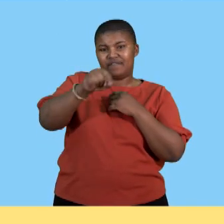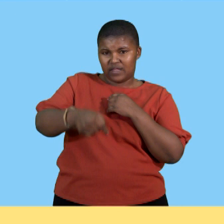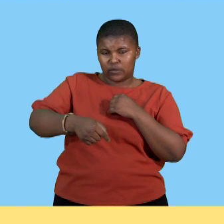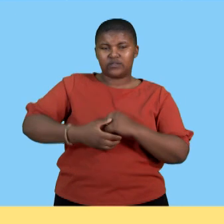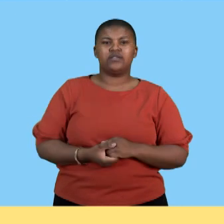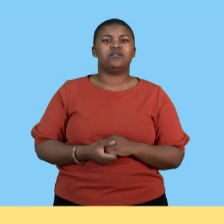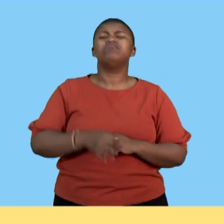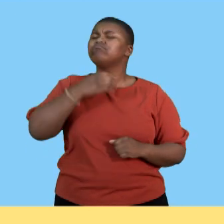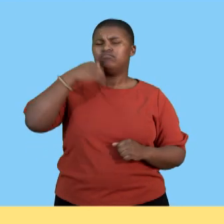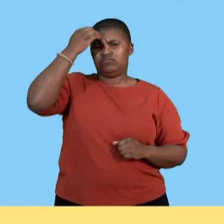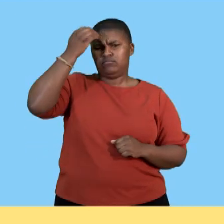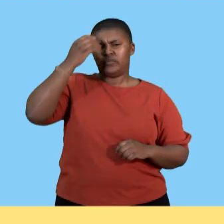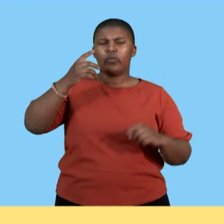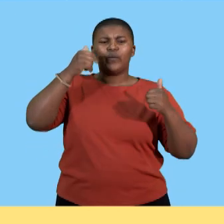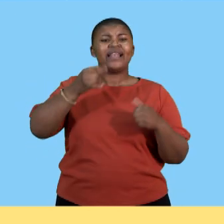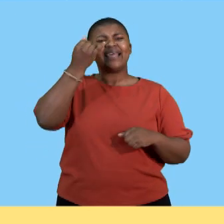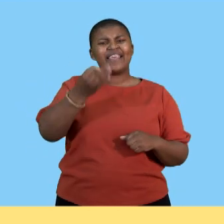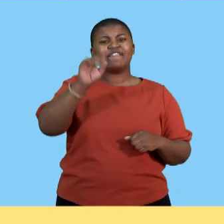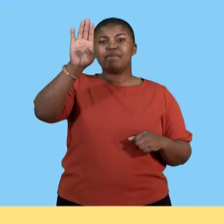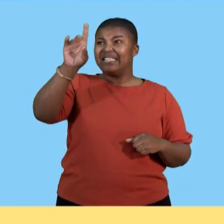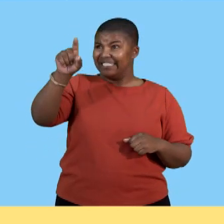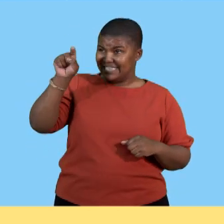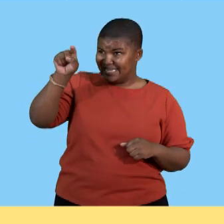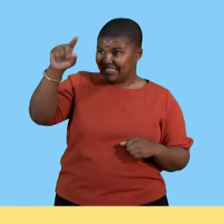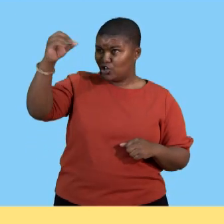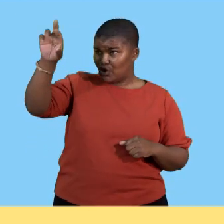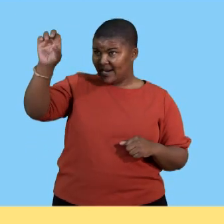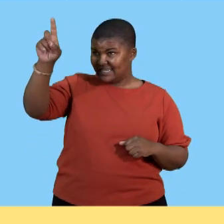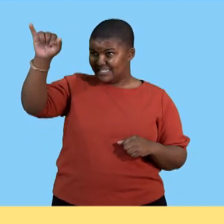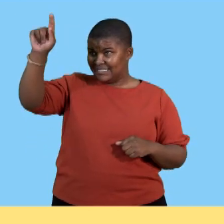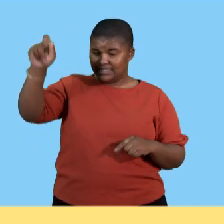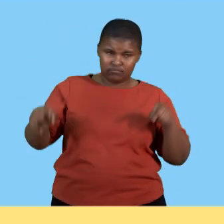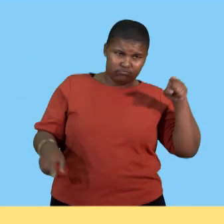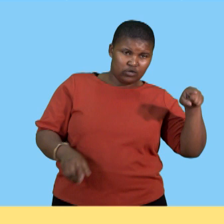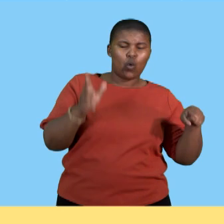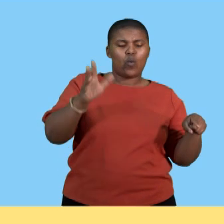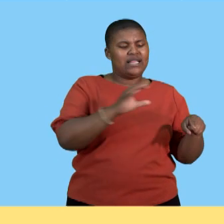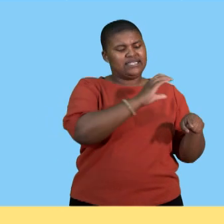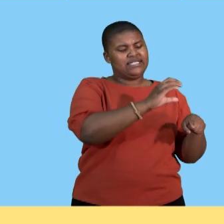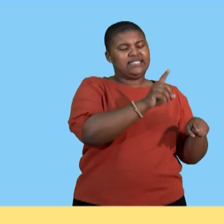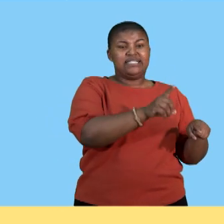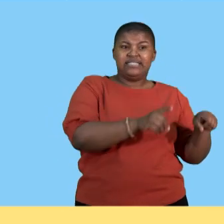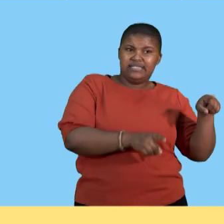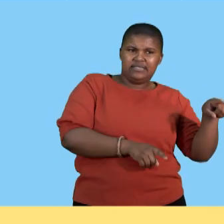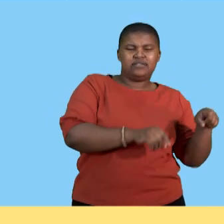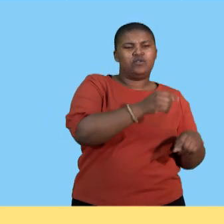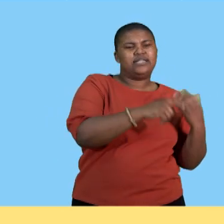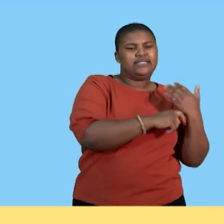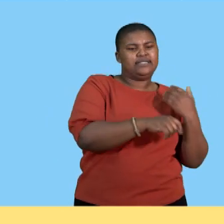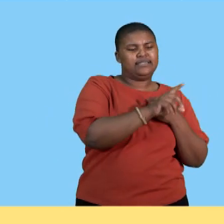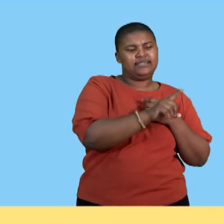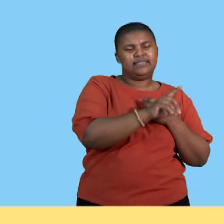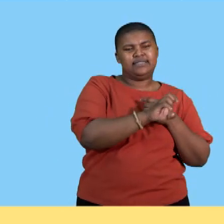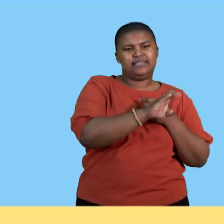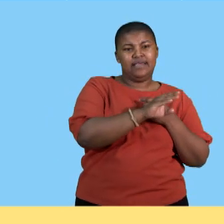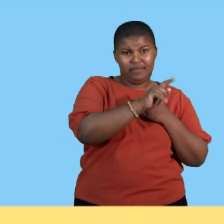235,000. I understand that if it's BD here, it will then be CD